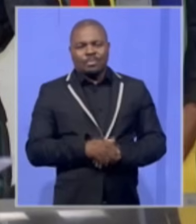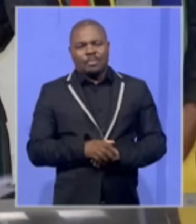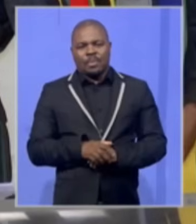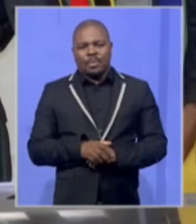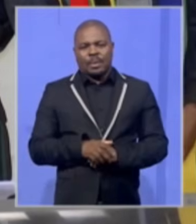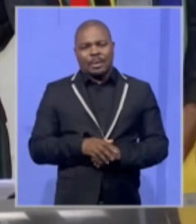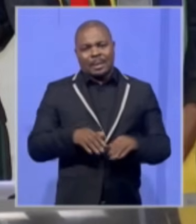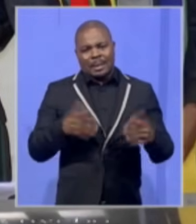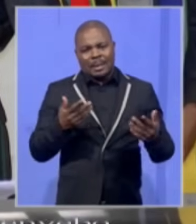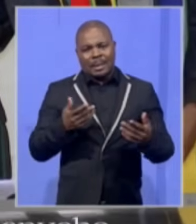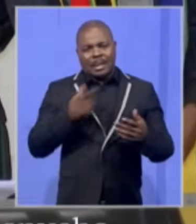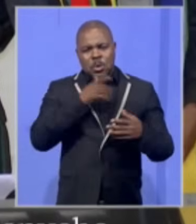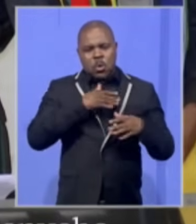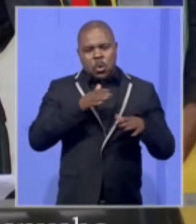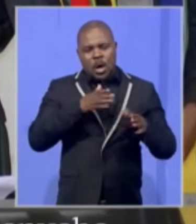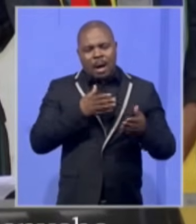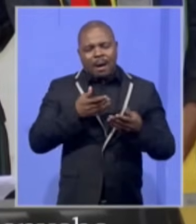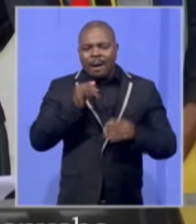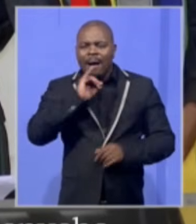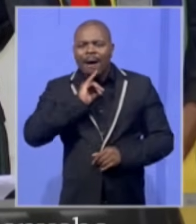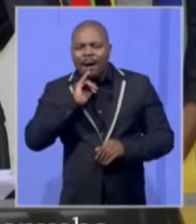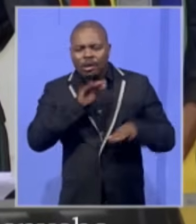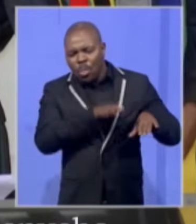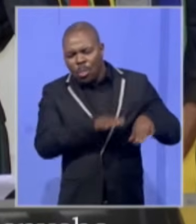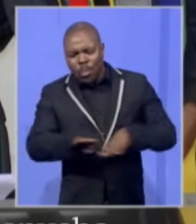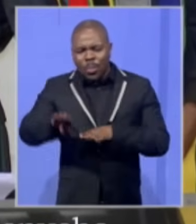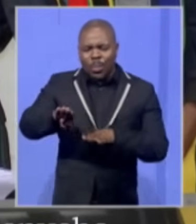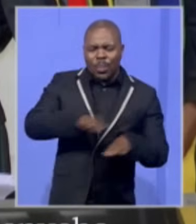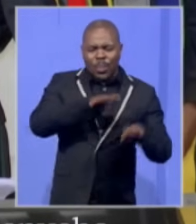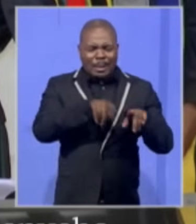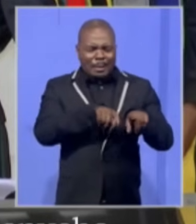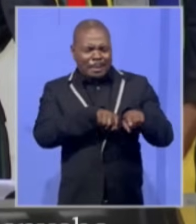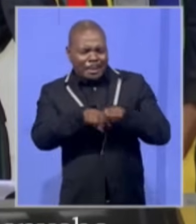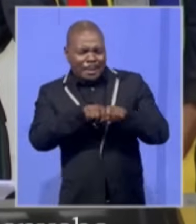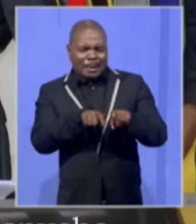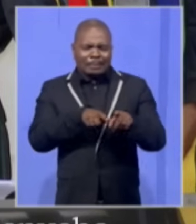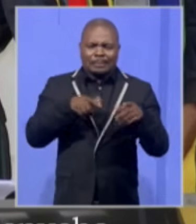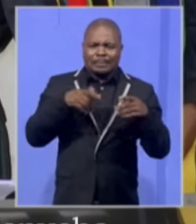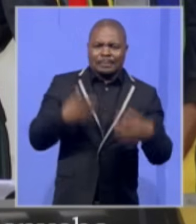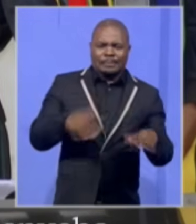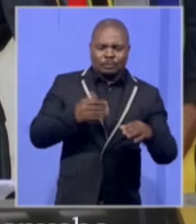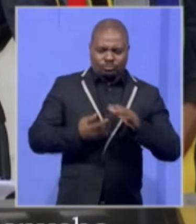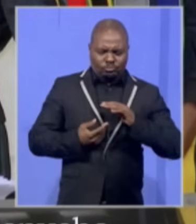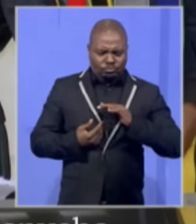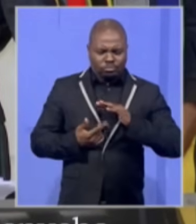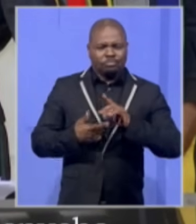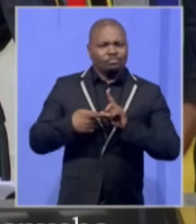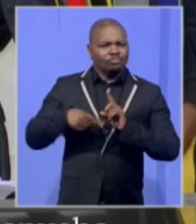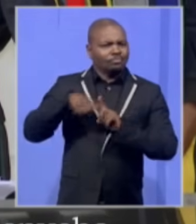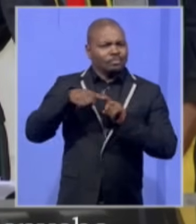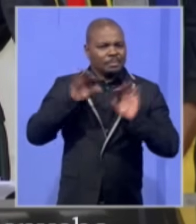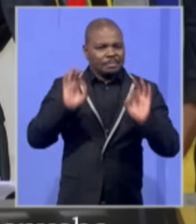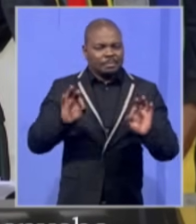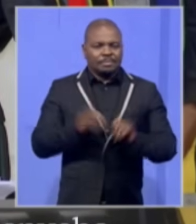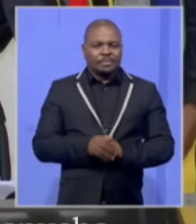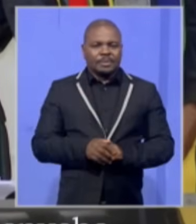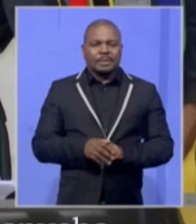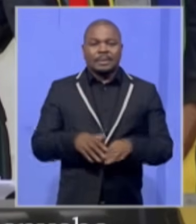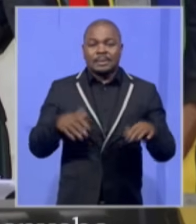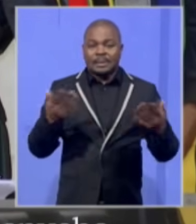faced the slippery ice and the fierce competition with courage and grace. And in doing so, you have